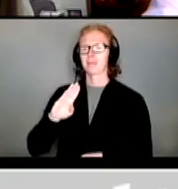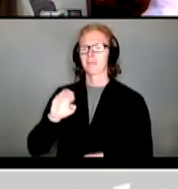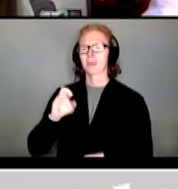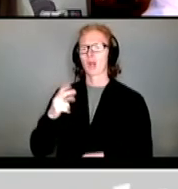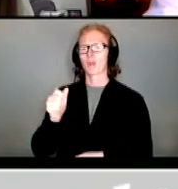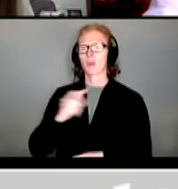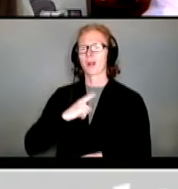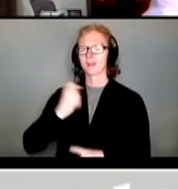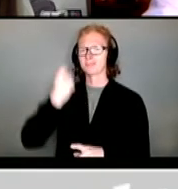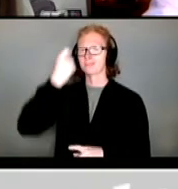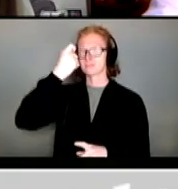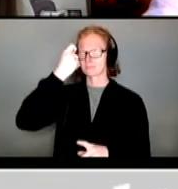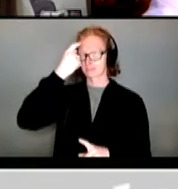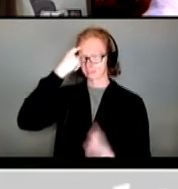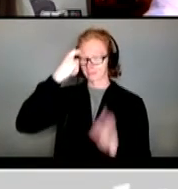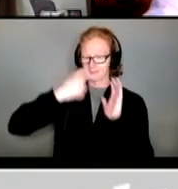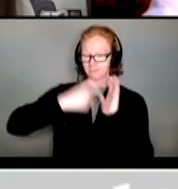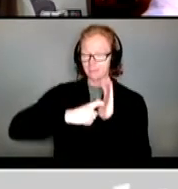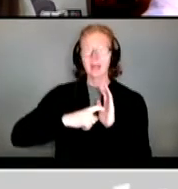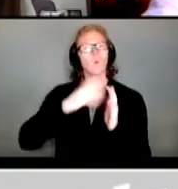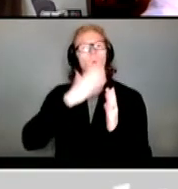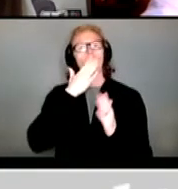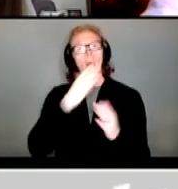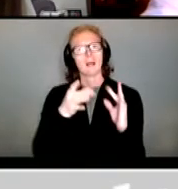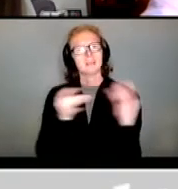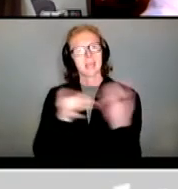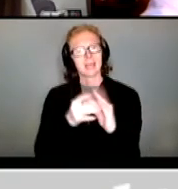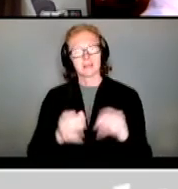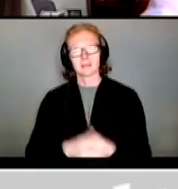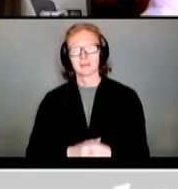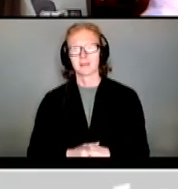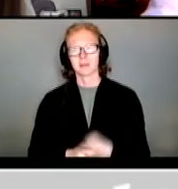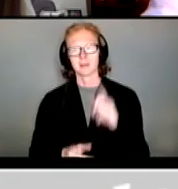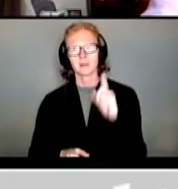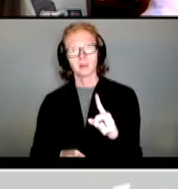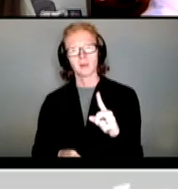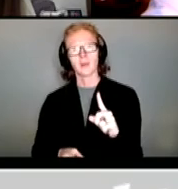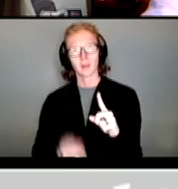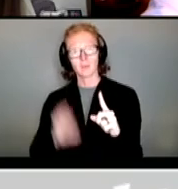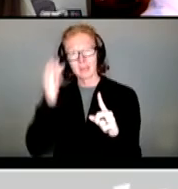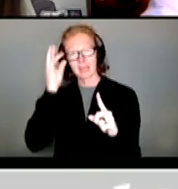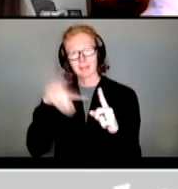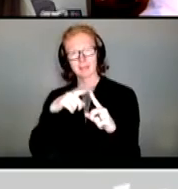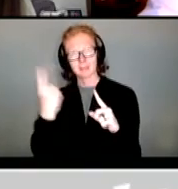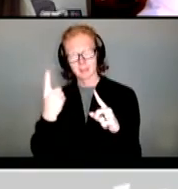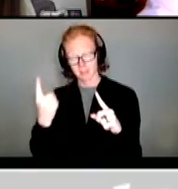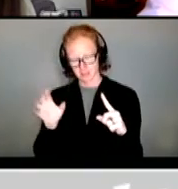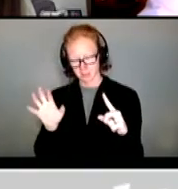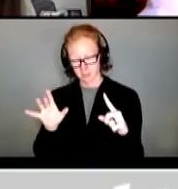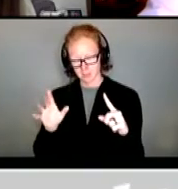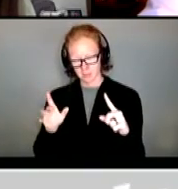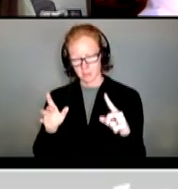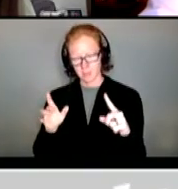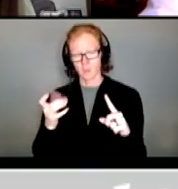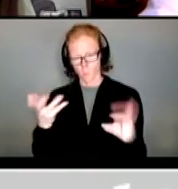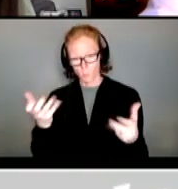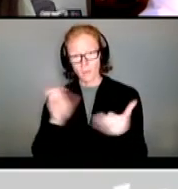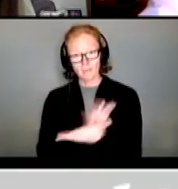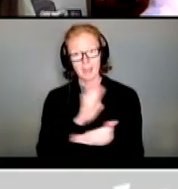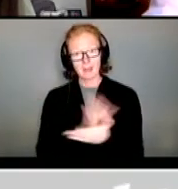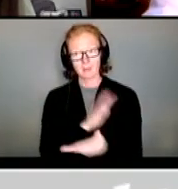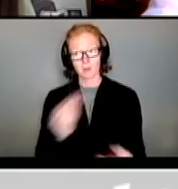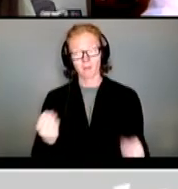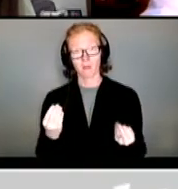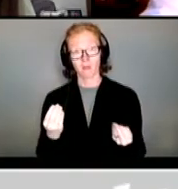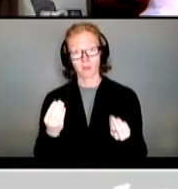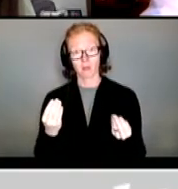something. That was well said, Barbara. Is there some way, you know, we wanted to get the paperwork back.